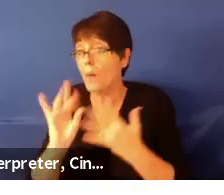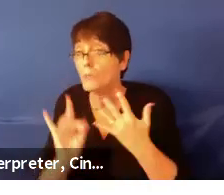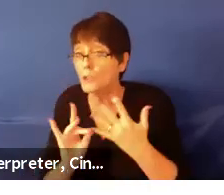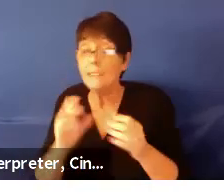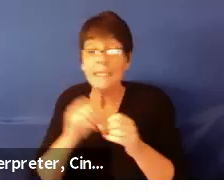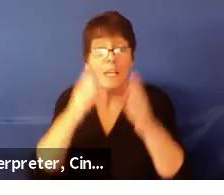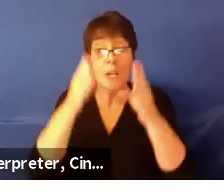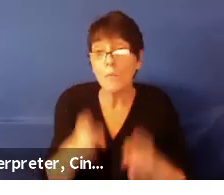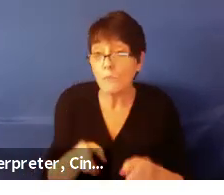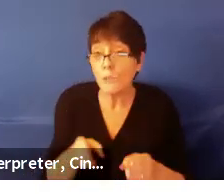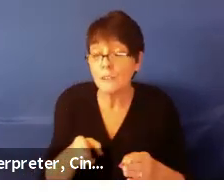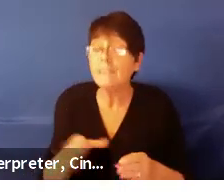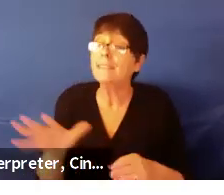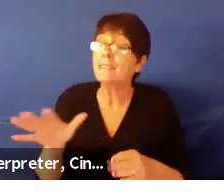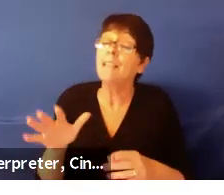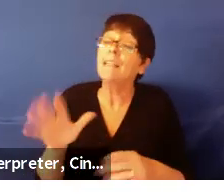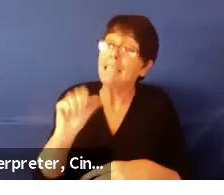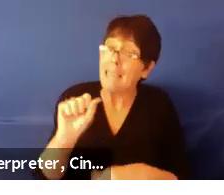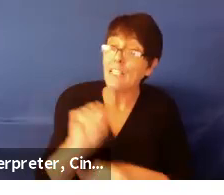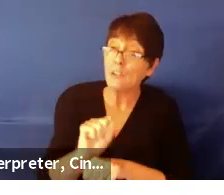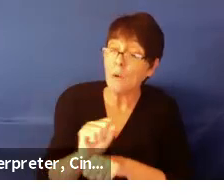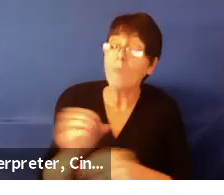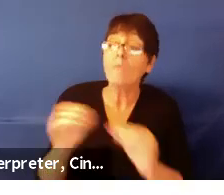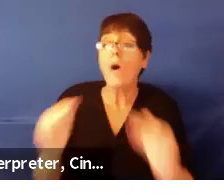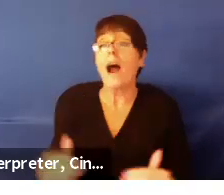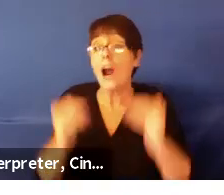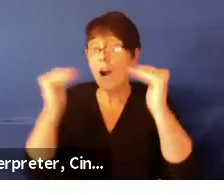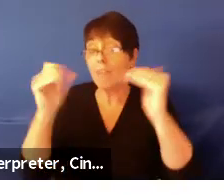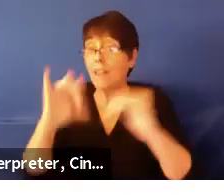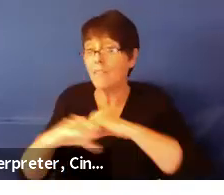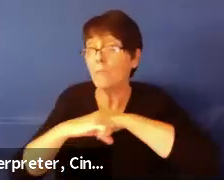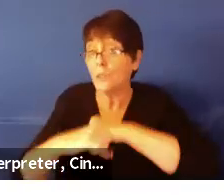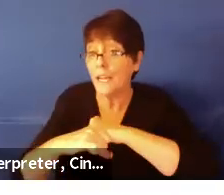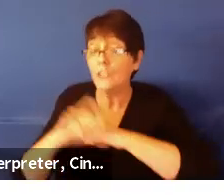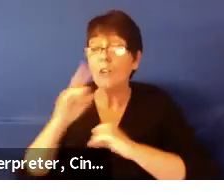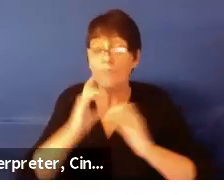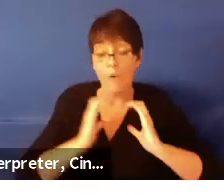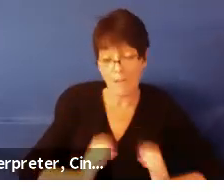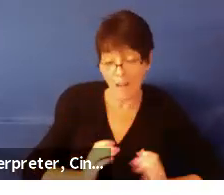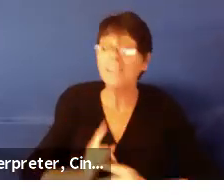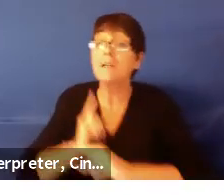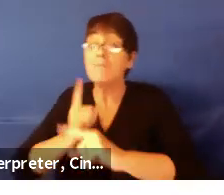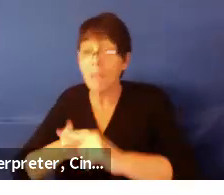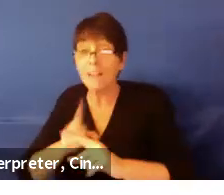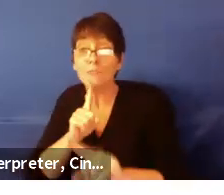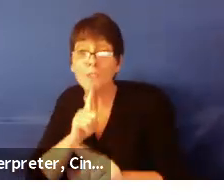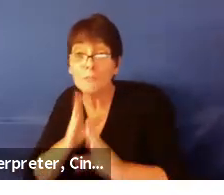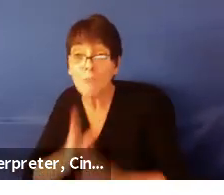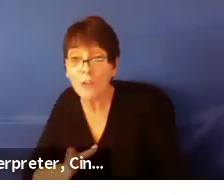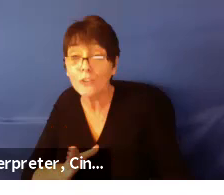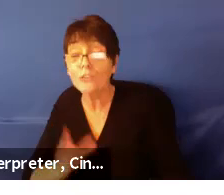In-person client casework will require a higher level of protection for client and responders. So if we are